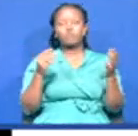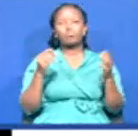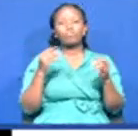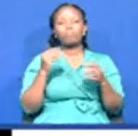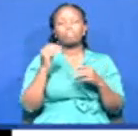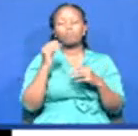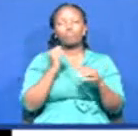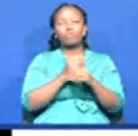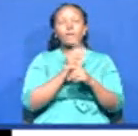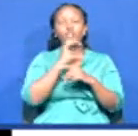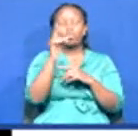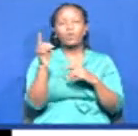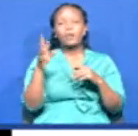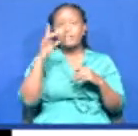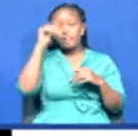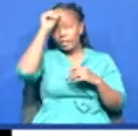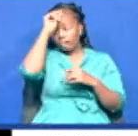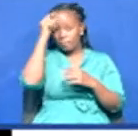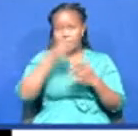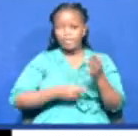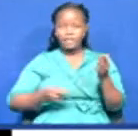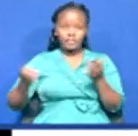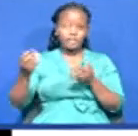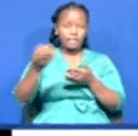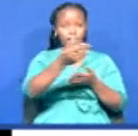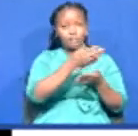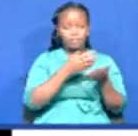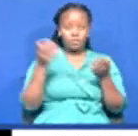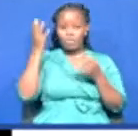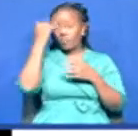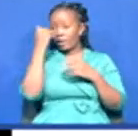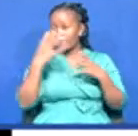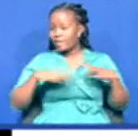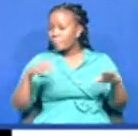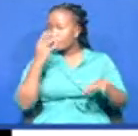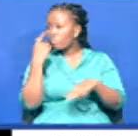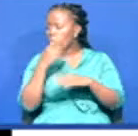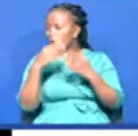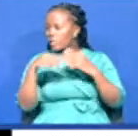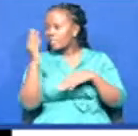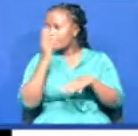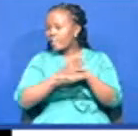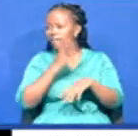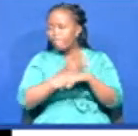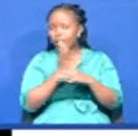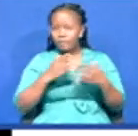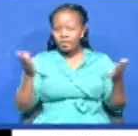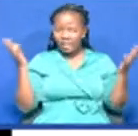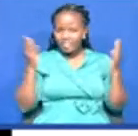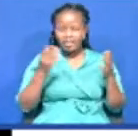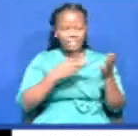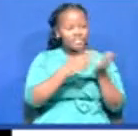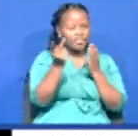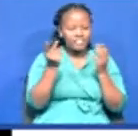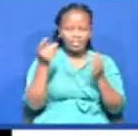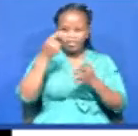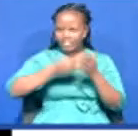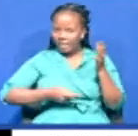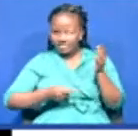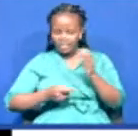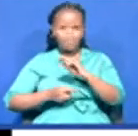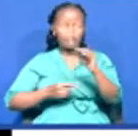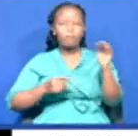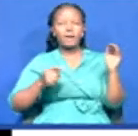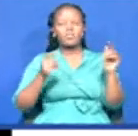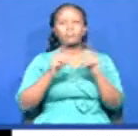government revenues. As you know, counterfeiters do not pay tax. They not only avoid using their brains